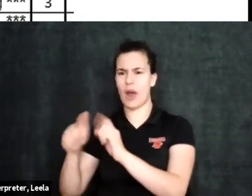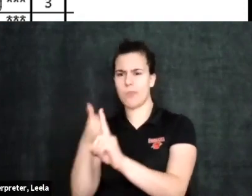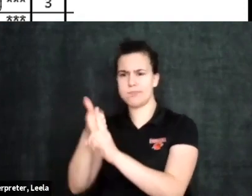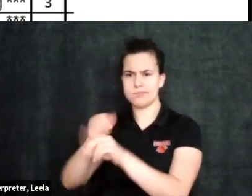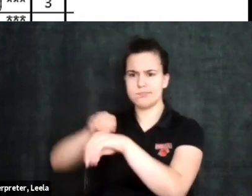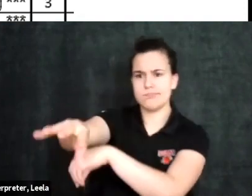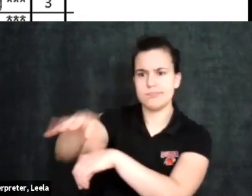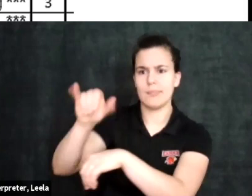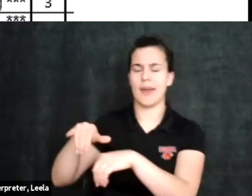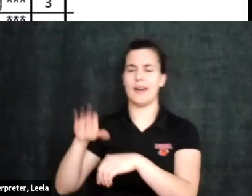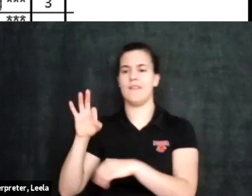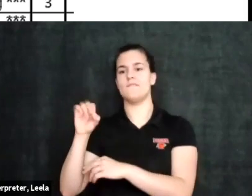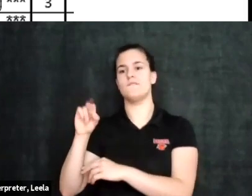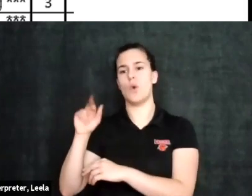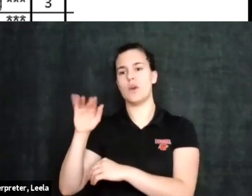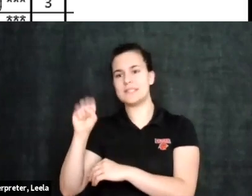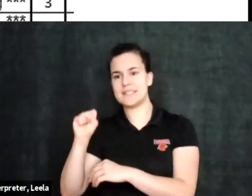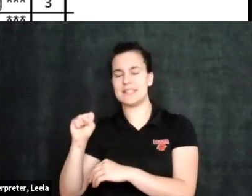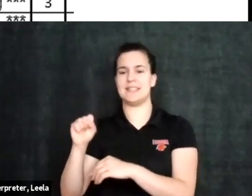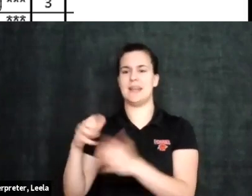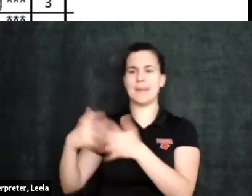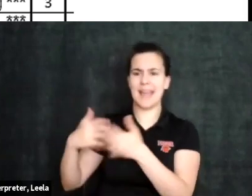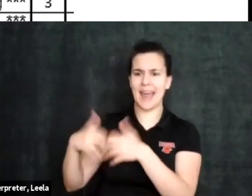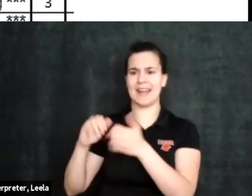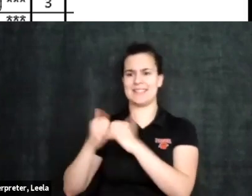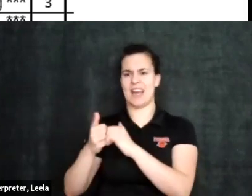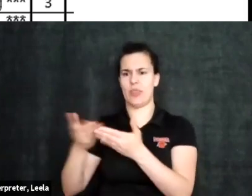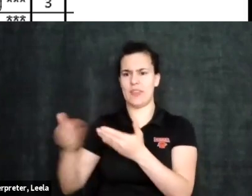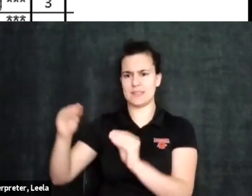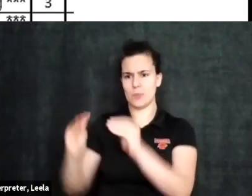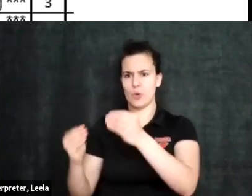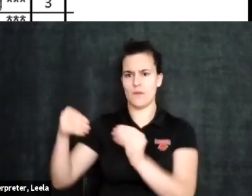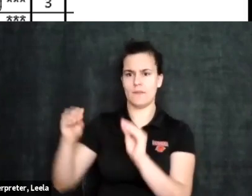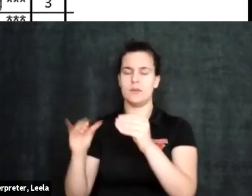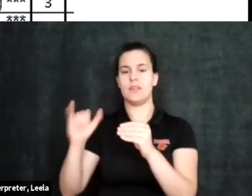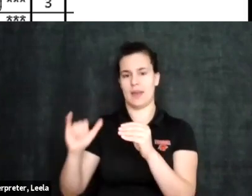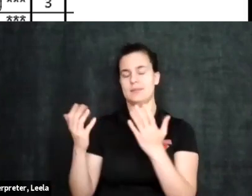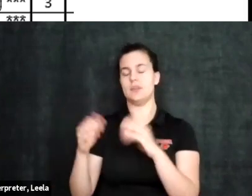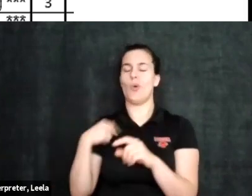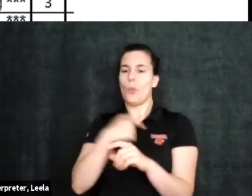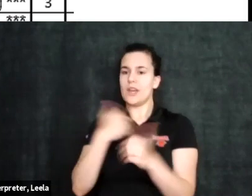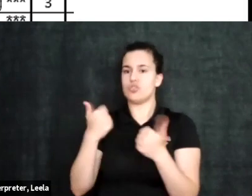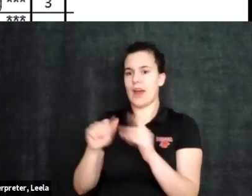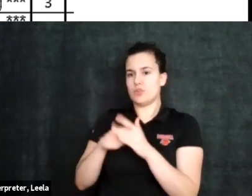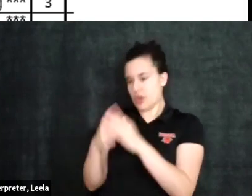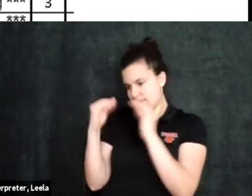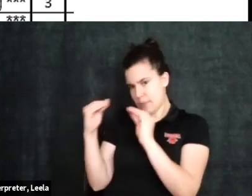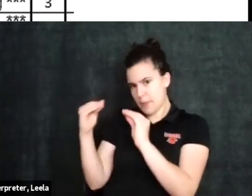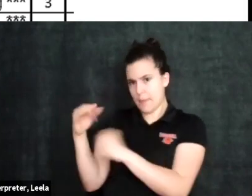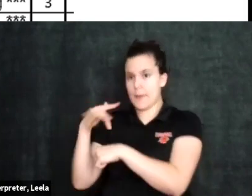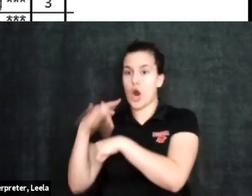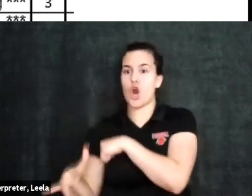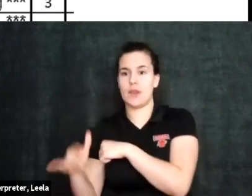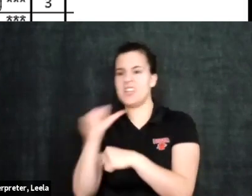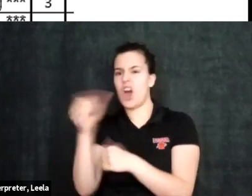bend things. But we also now offer Intro to Environmental Engineering early on to keep you really involved with our